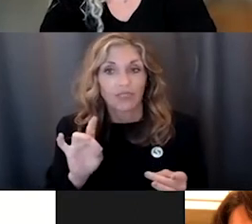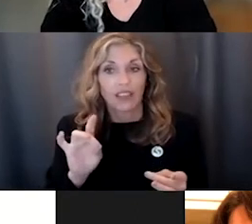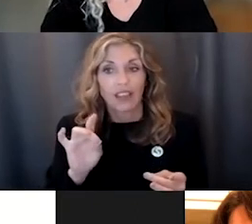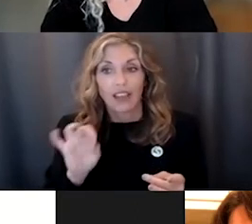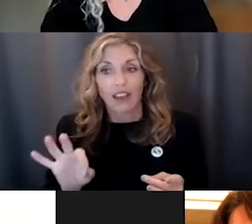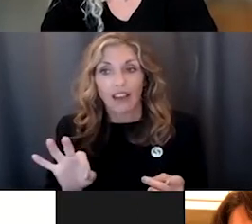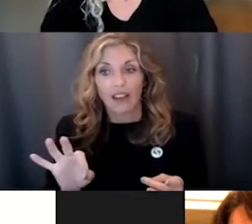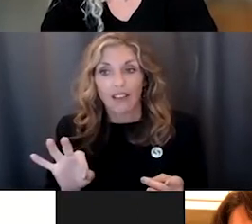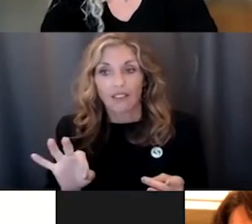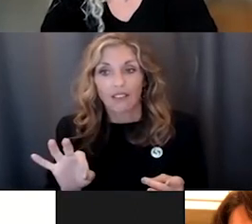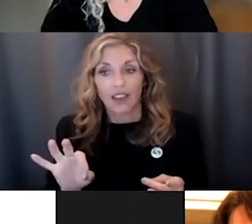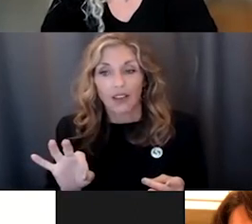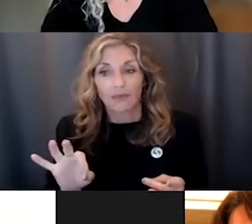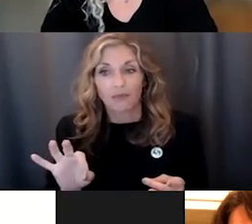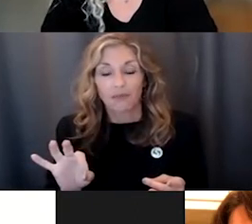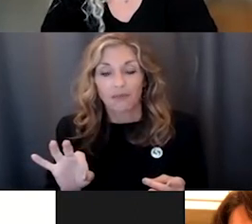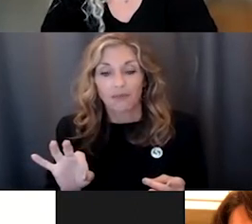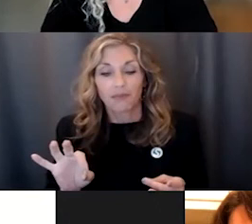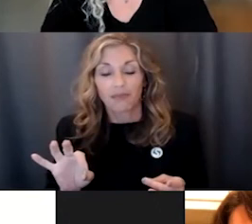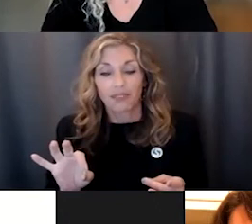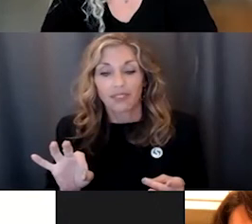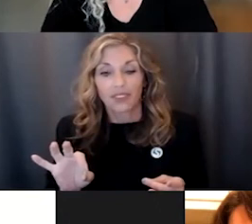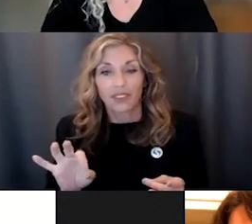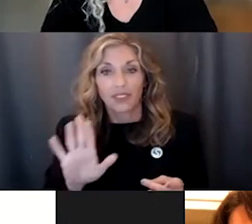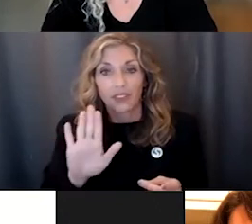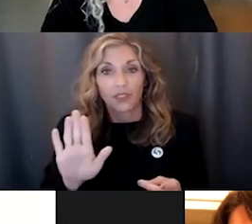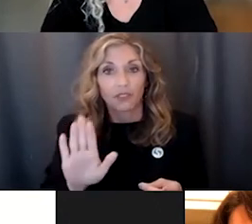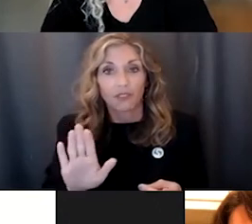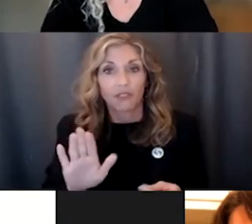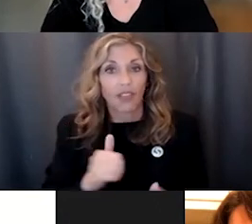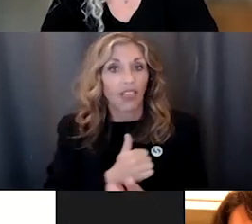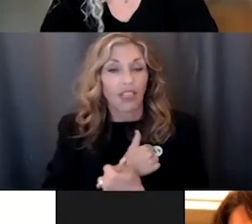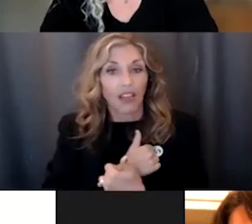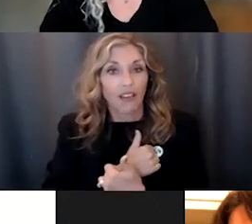of how, you know, you've lived your self-care